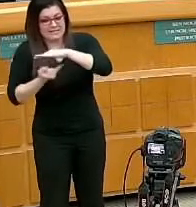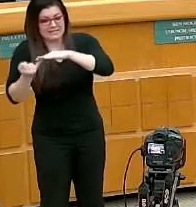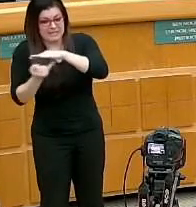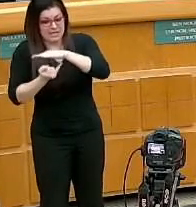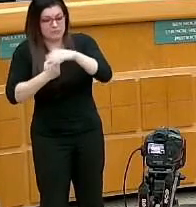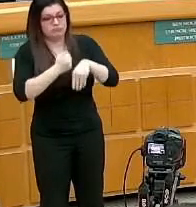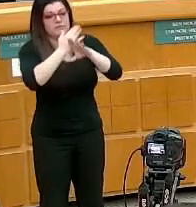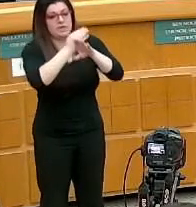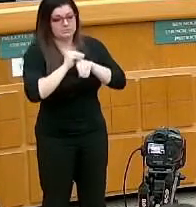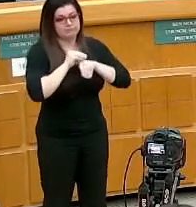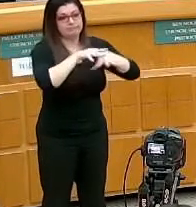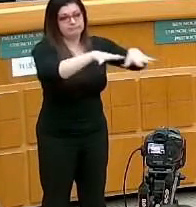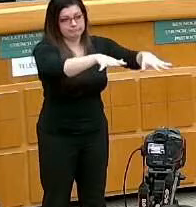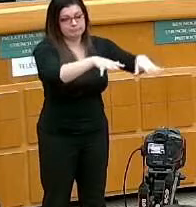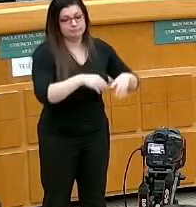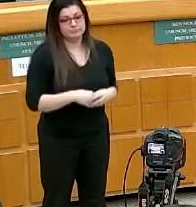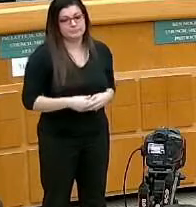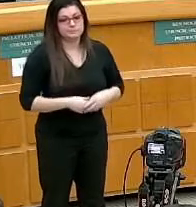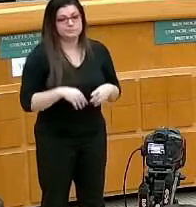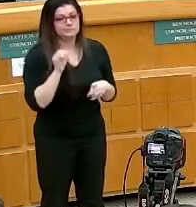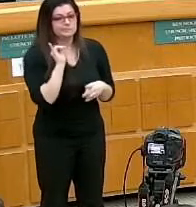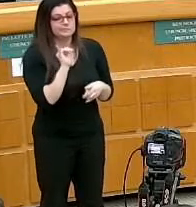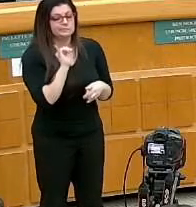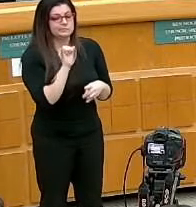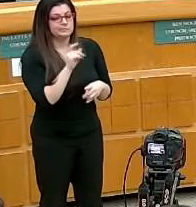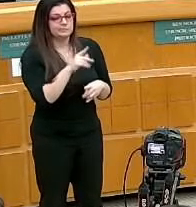community. Okay.